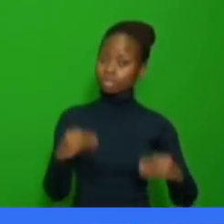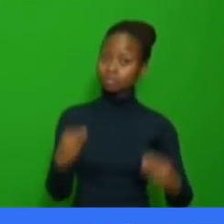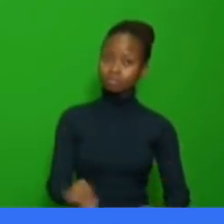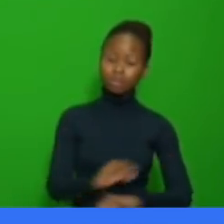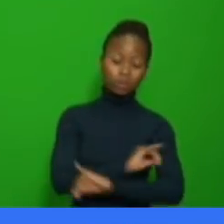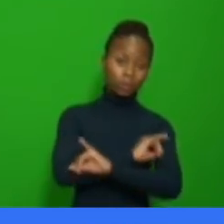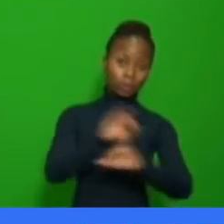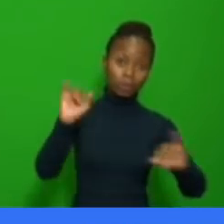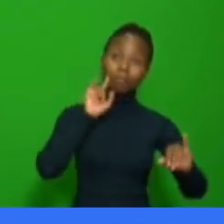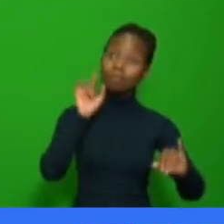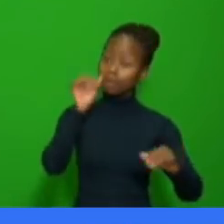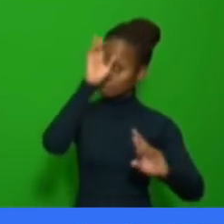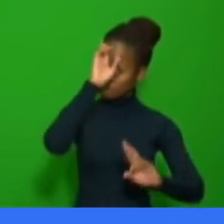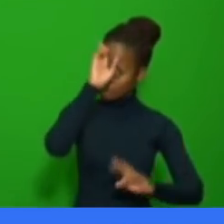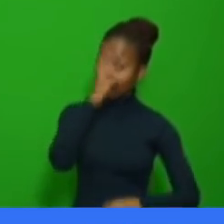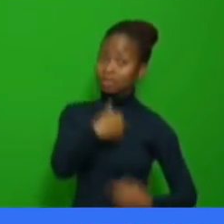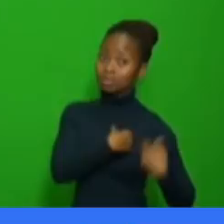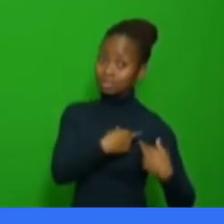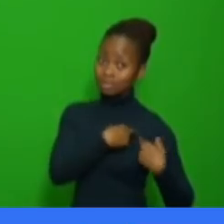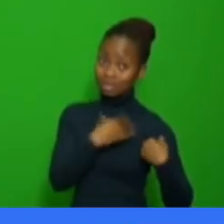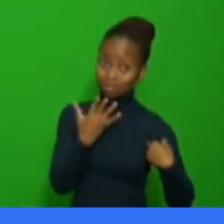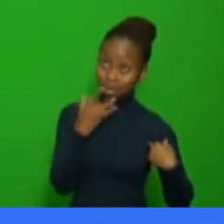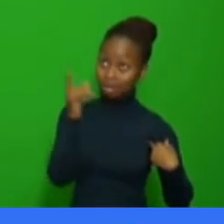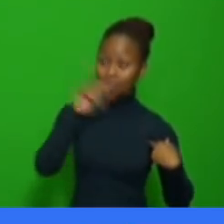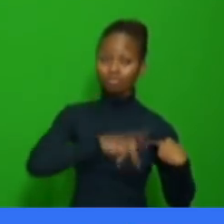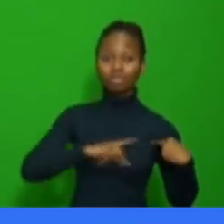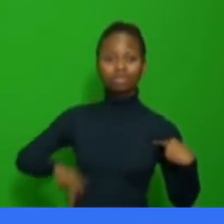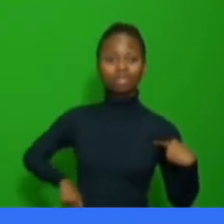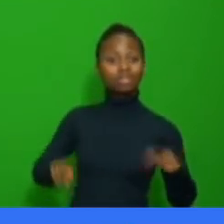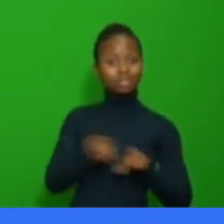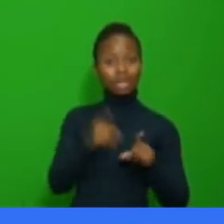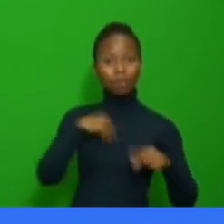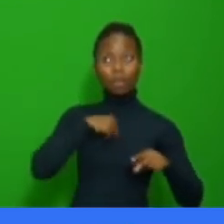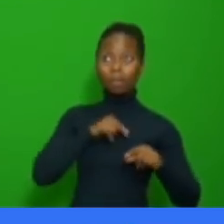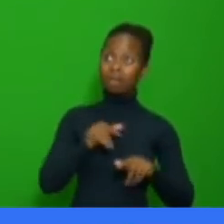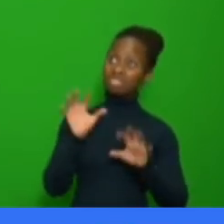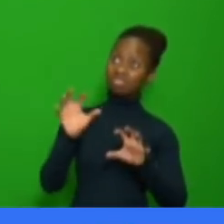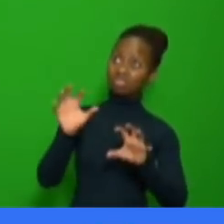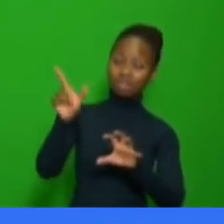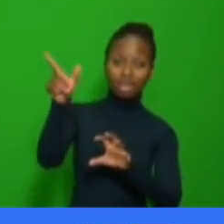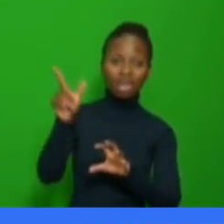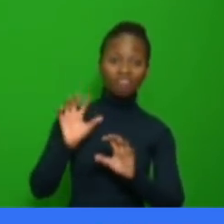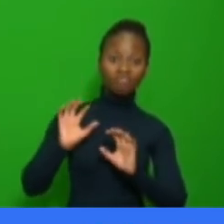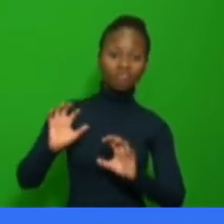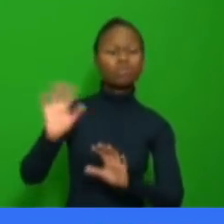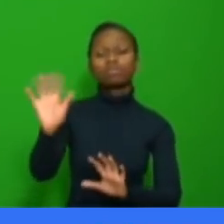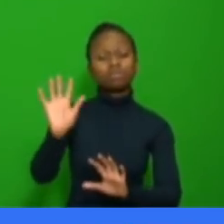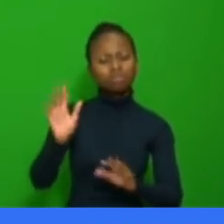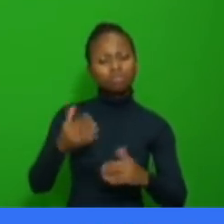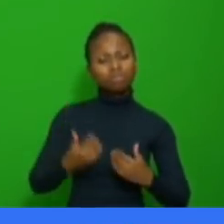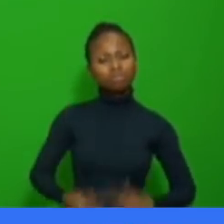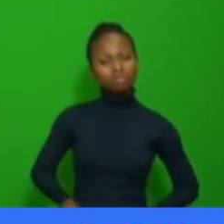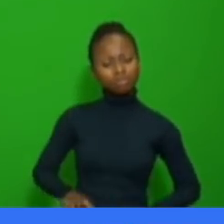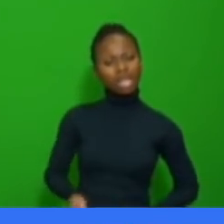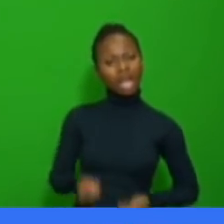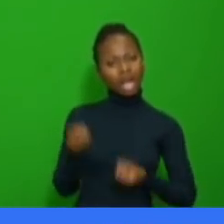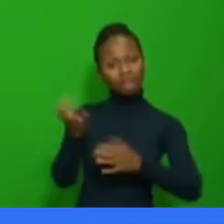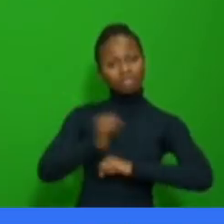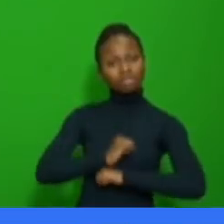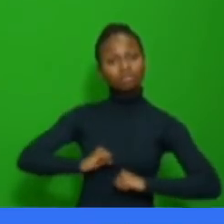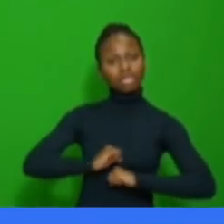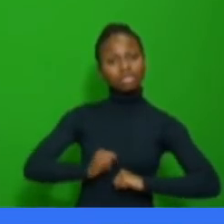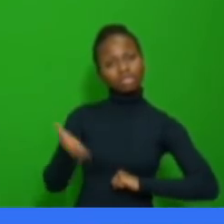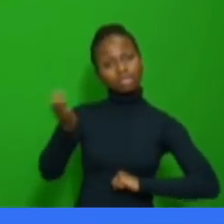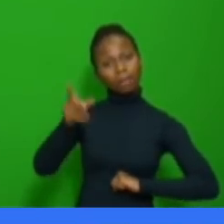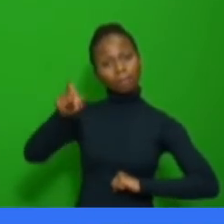appointing authority and he must be given the space to exercise his mind and tell us what his decision